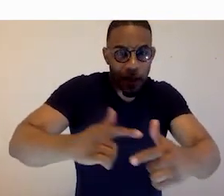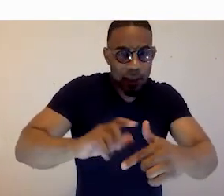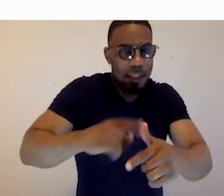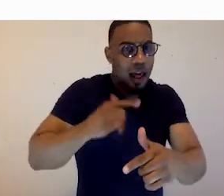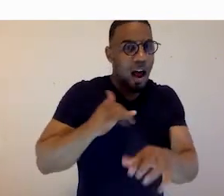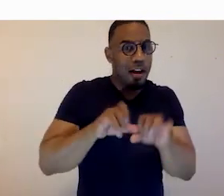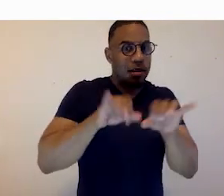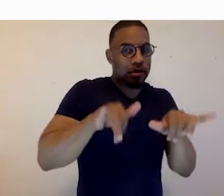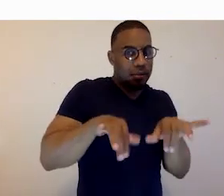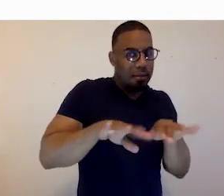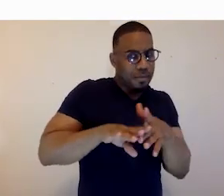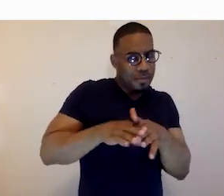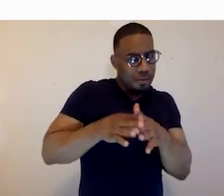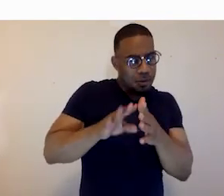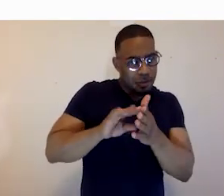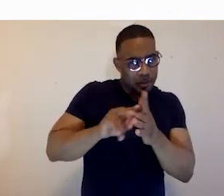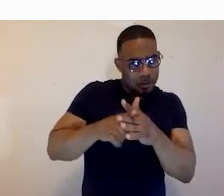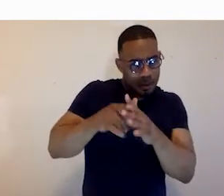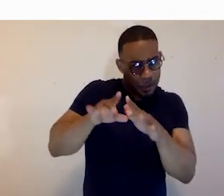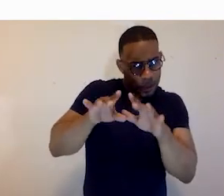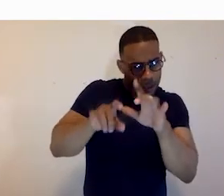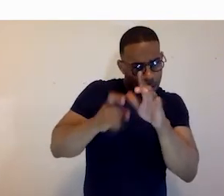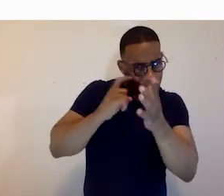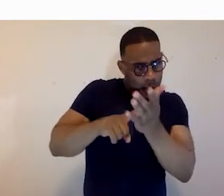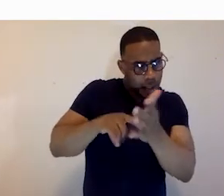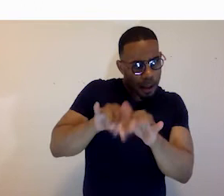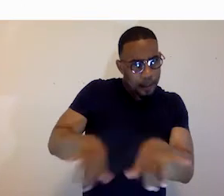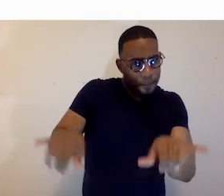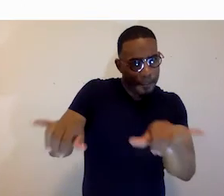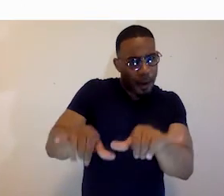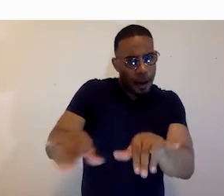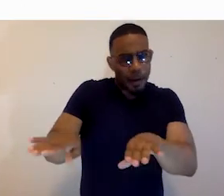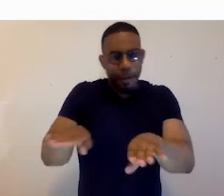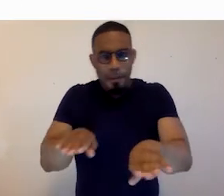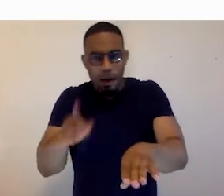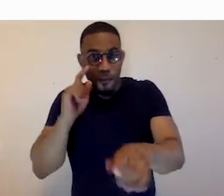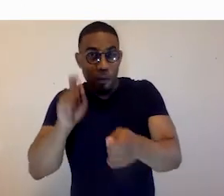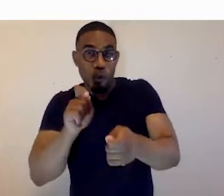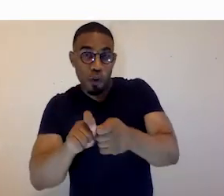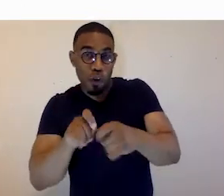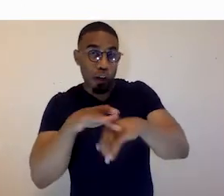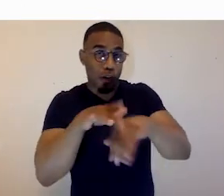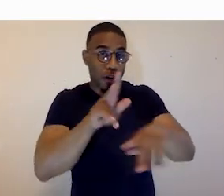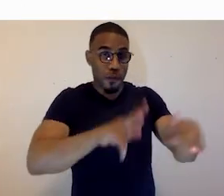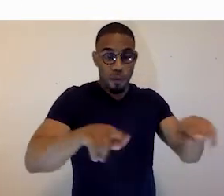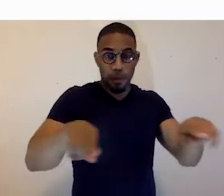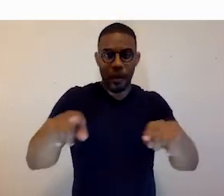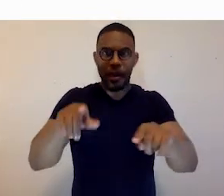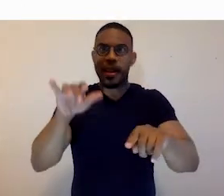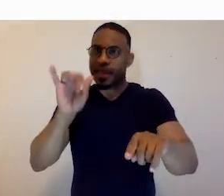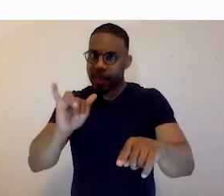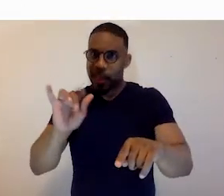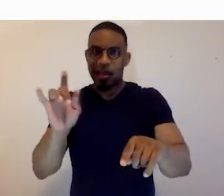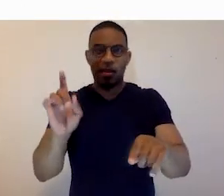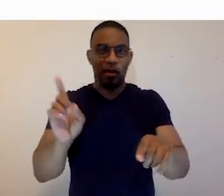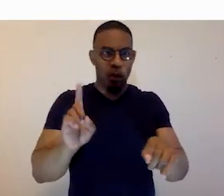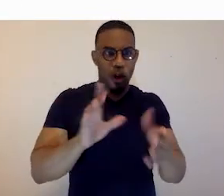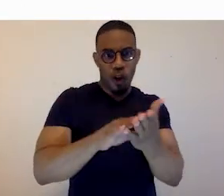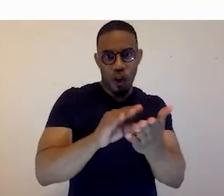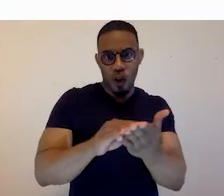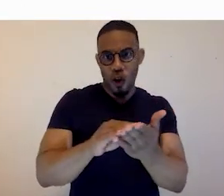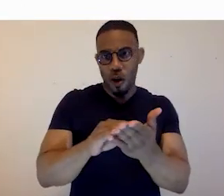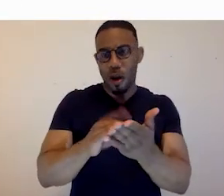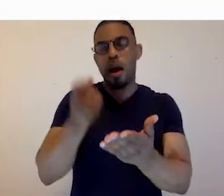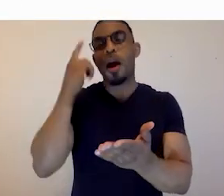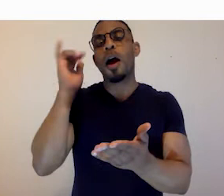our system begins to detect patterns and behaviors for certain demographics. And that's where the learning